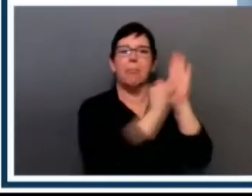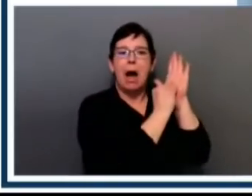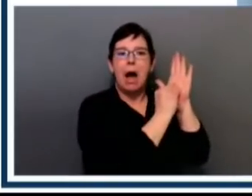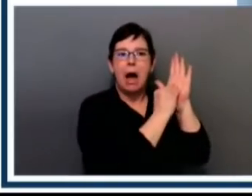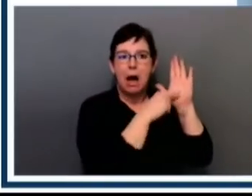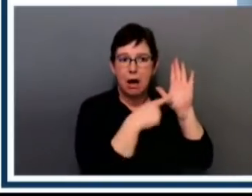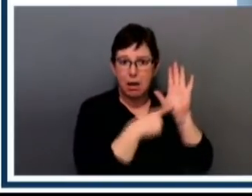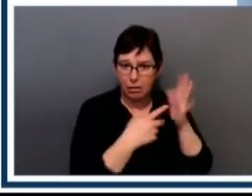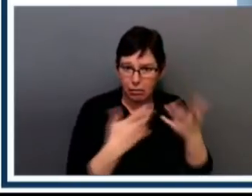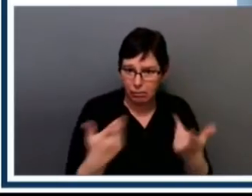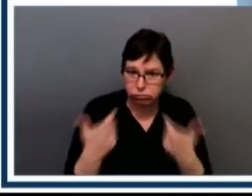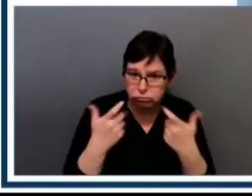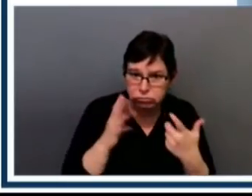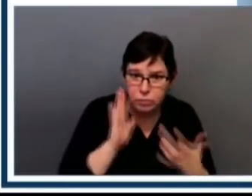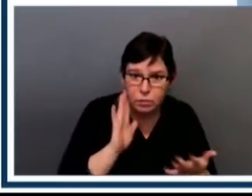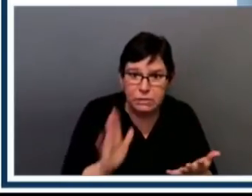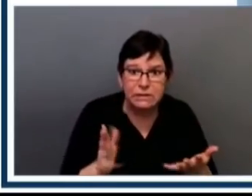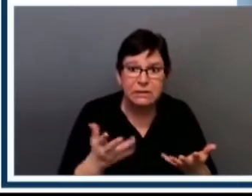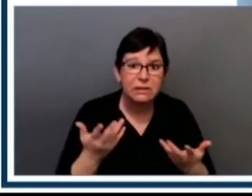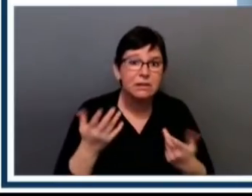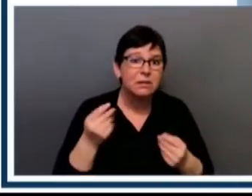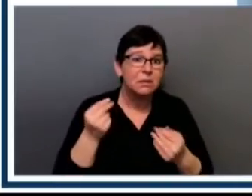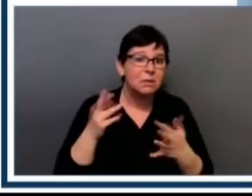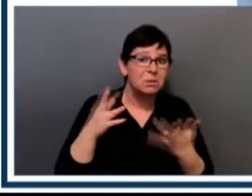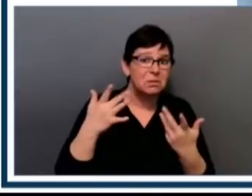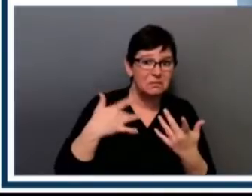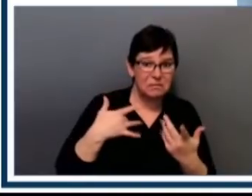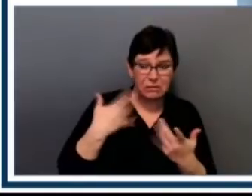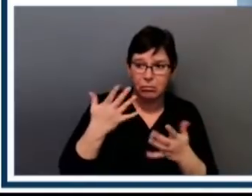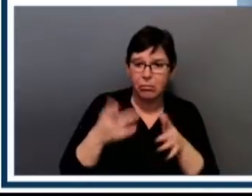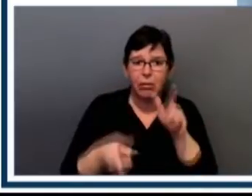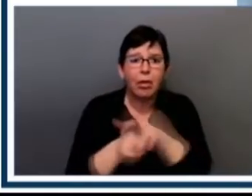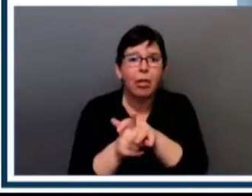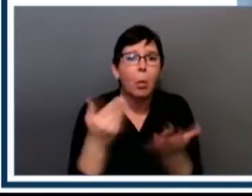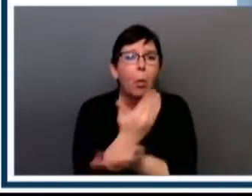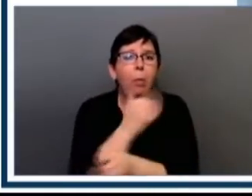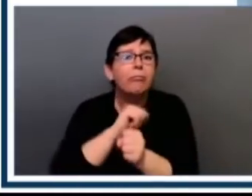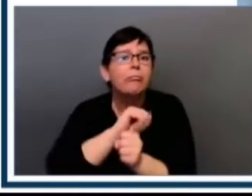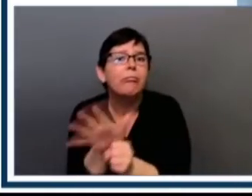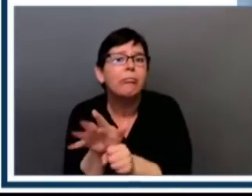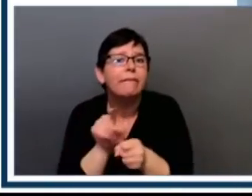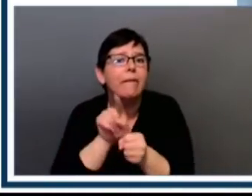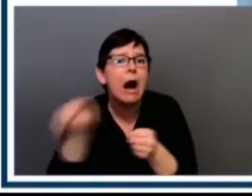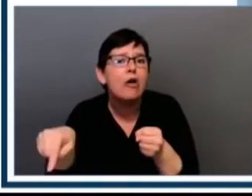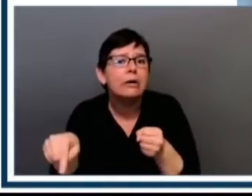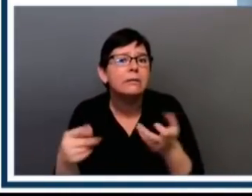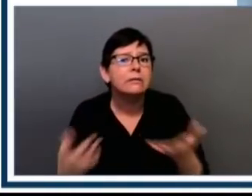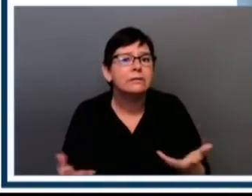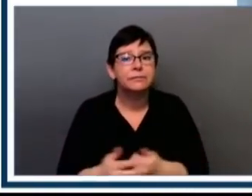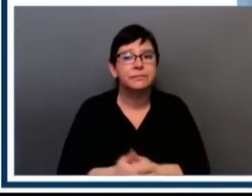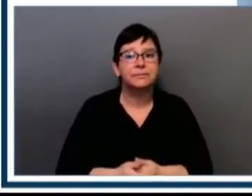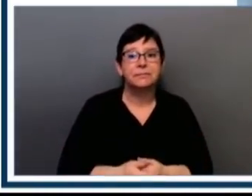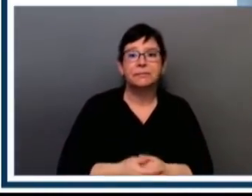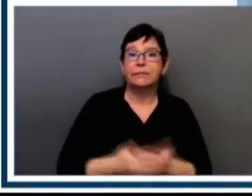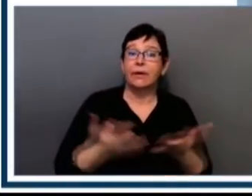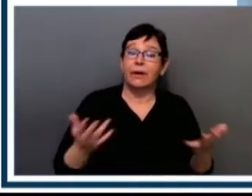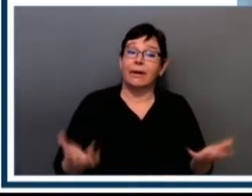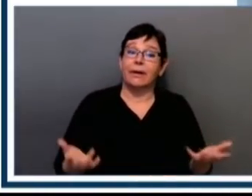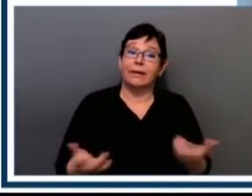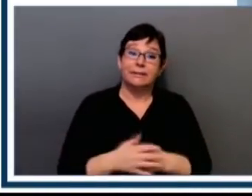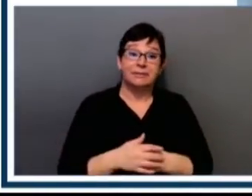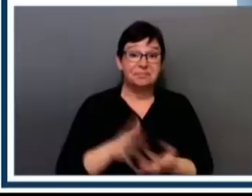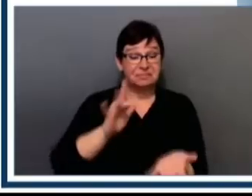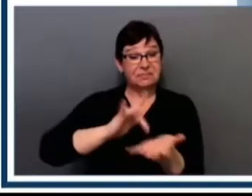say never. We always have to be open to the possibility that a curveball could come at us. We